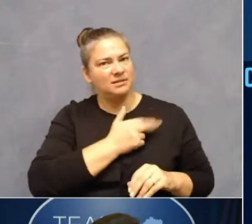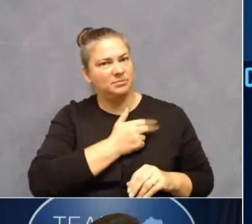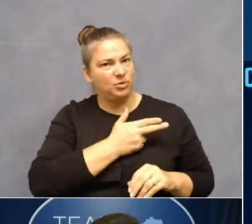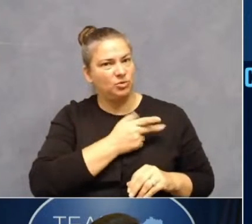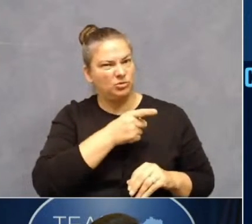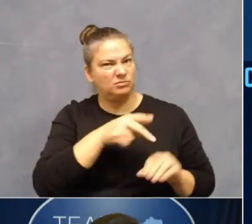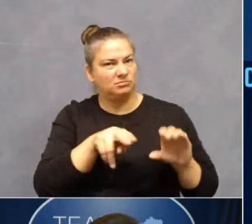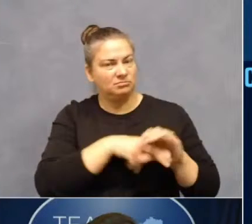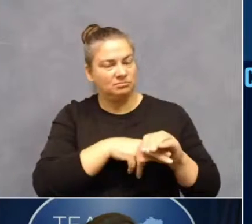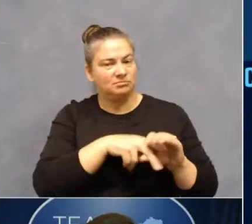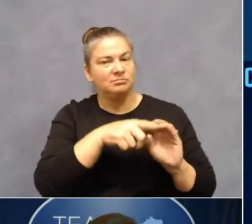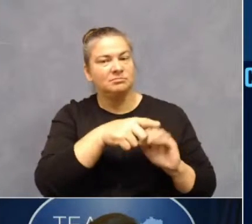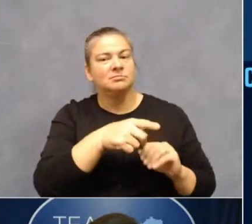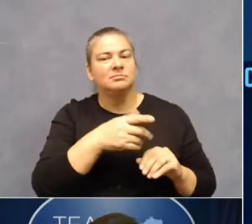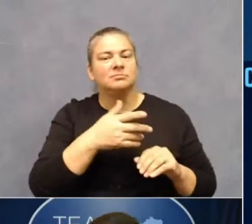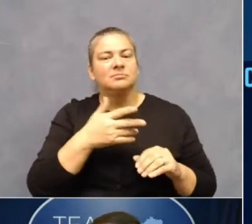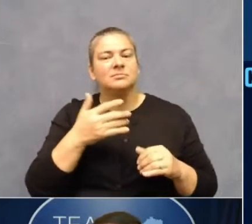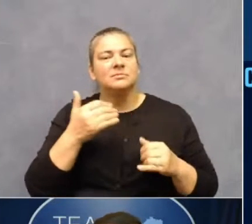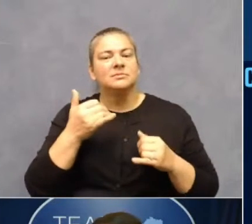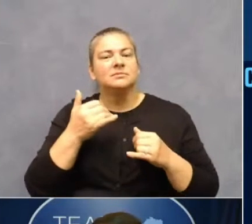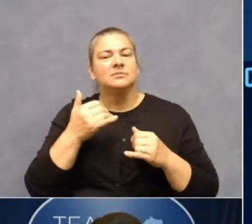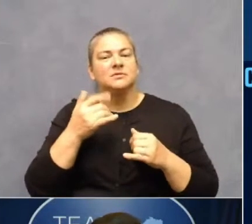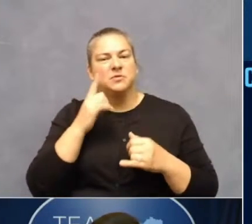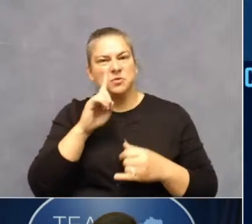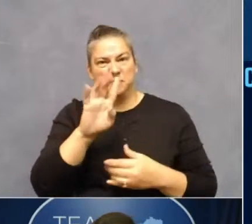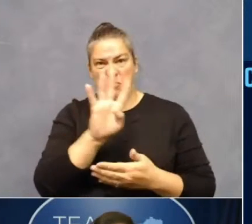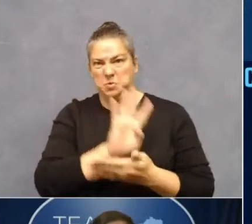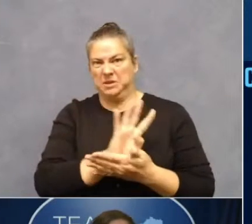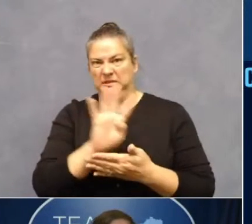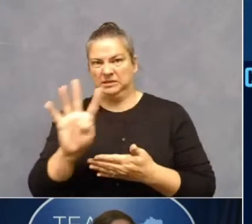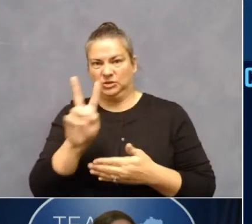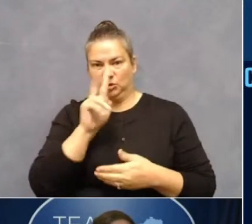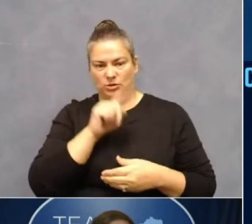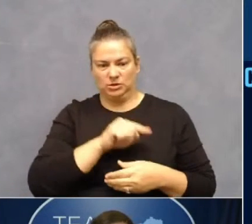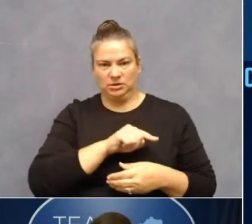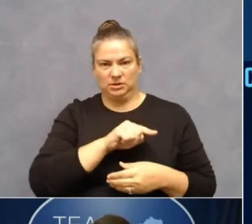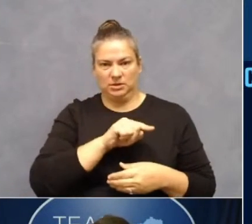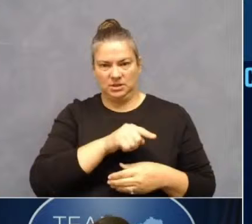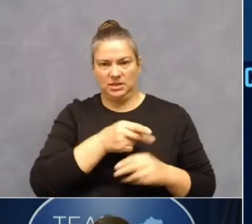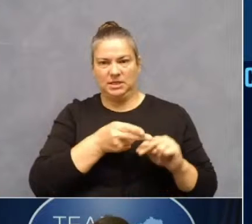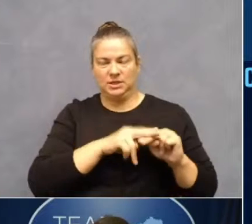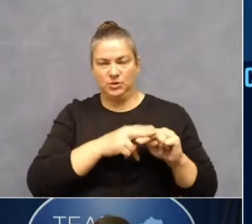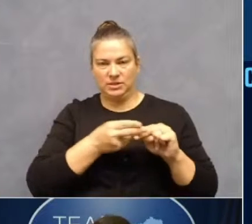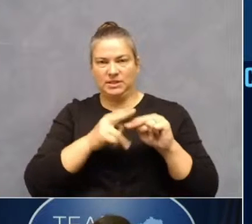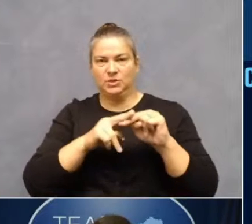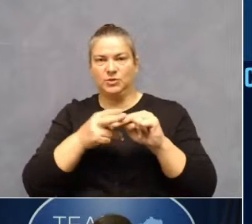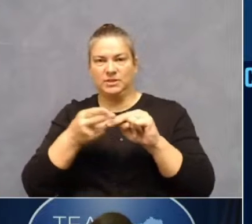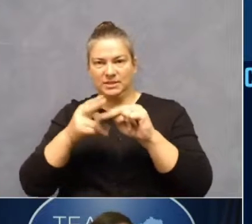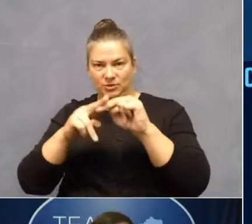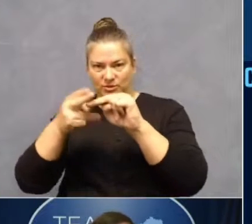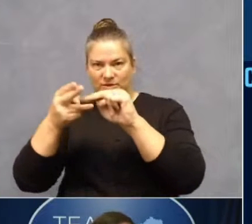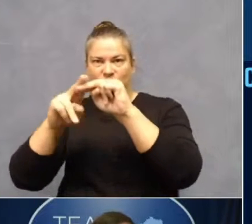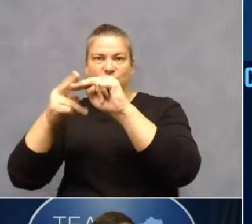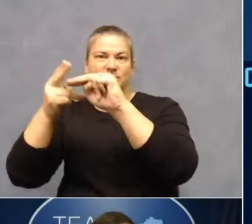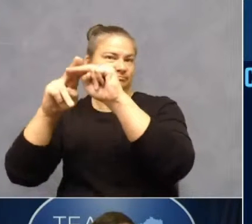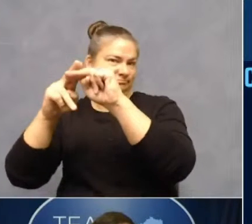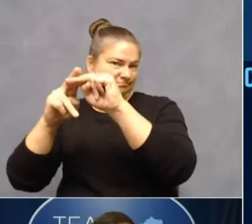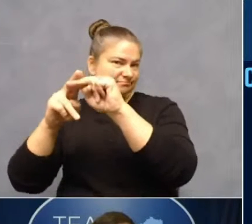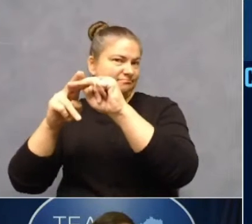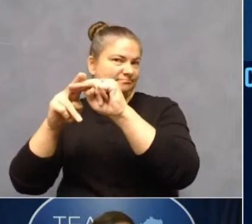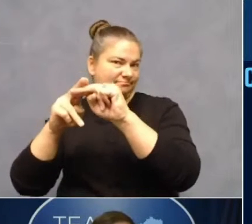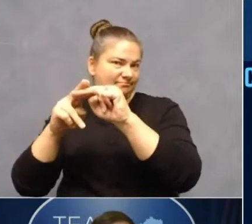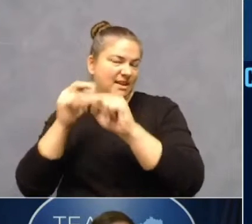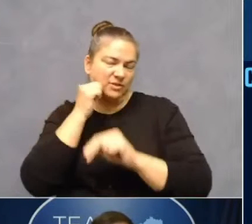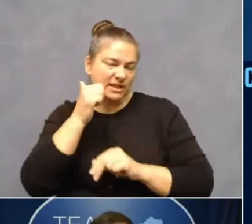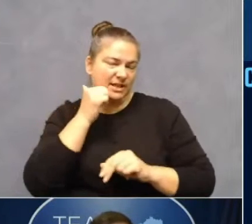over the last 4 weeks a steady increase that we have reported every day.